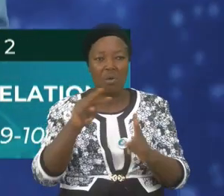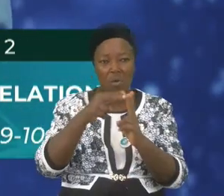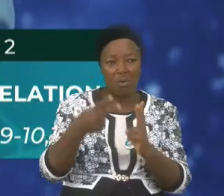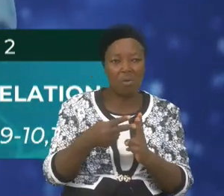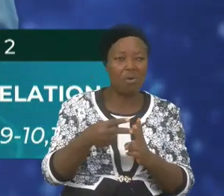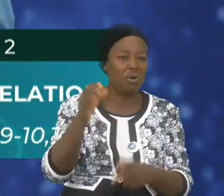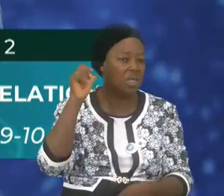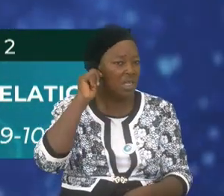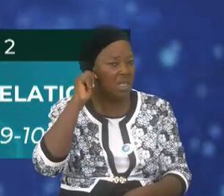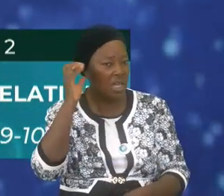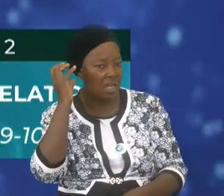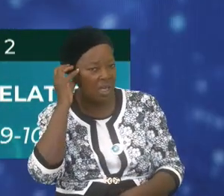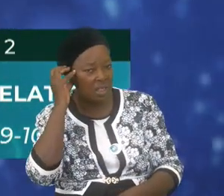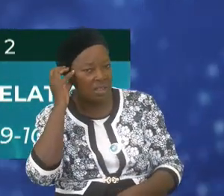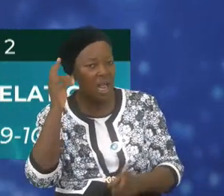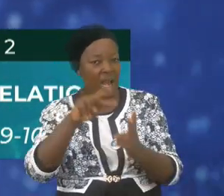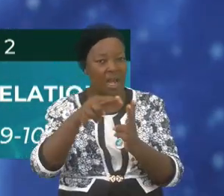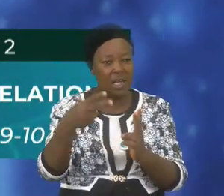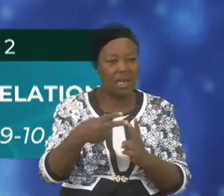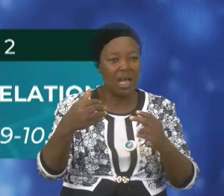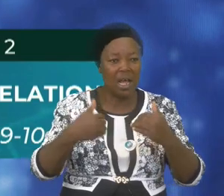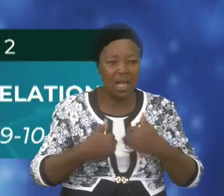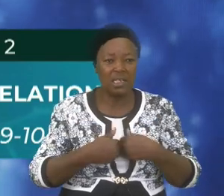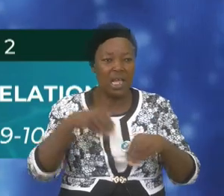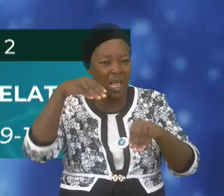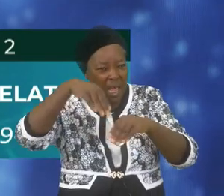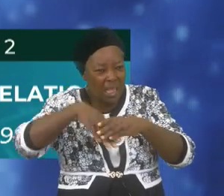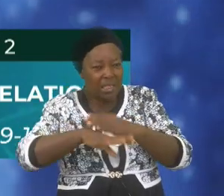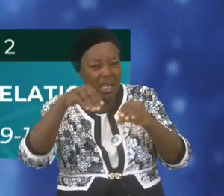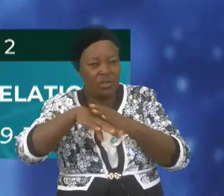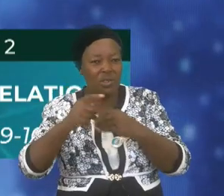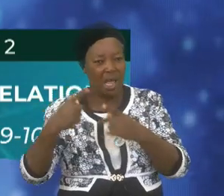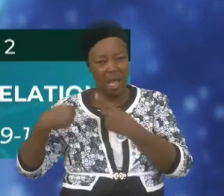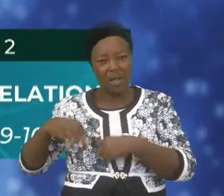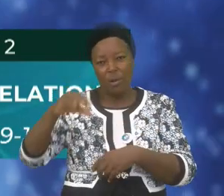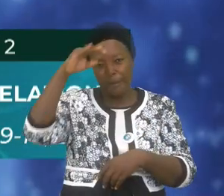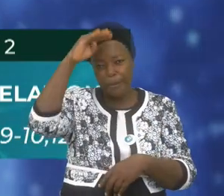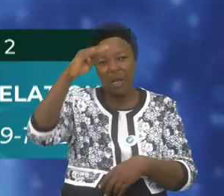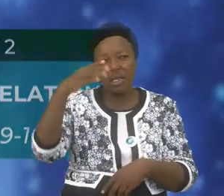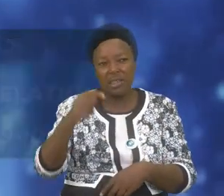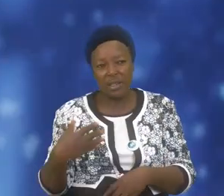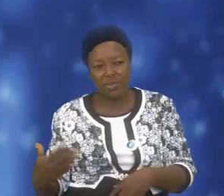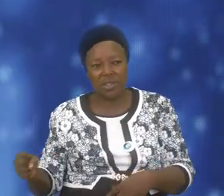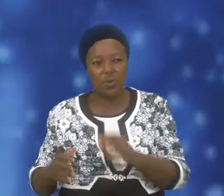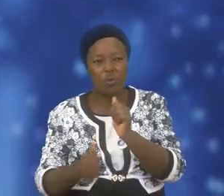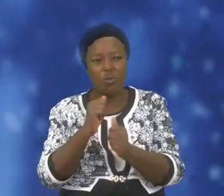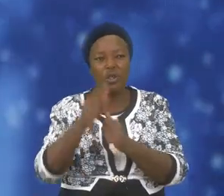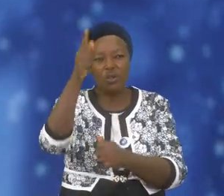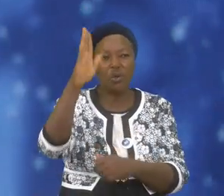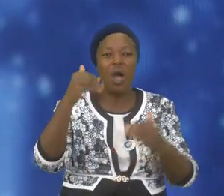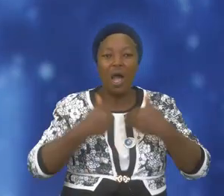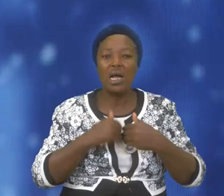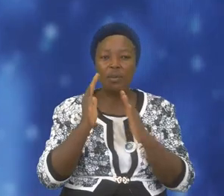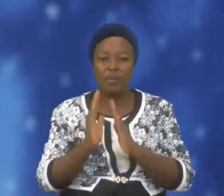the heart of man the things which God has prepared for them, has